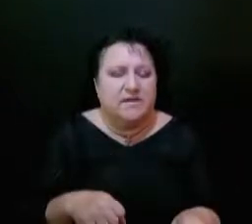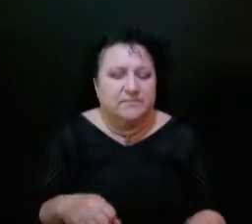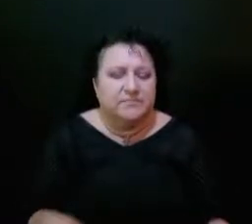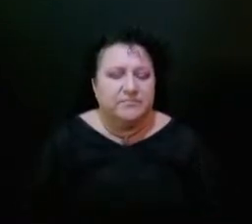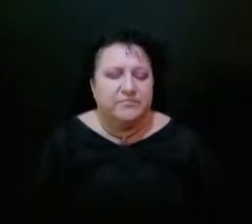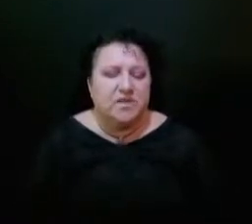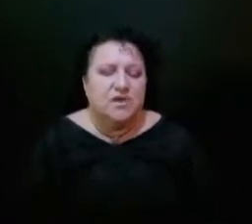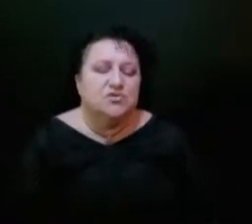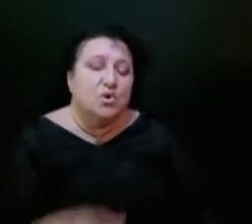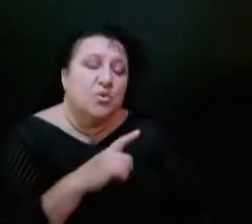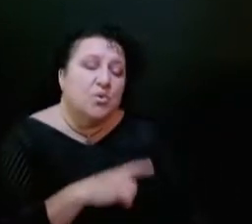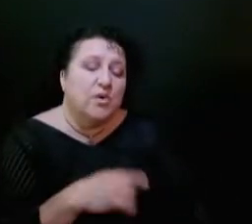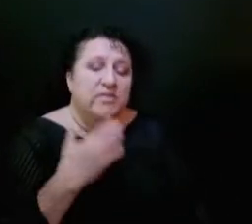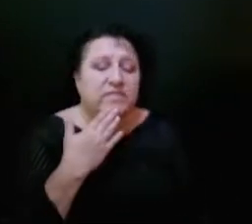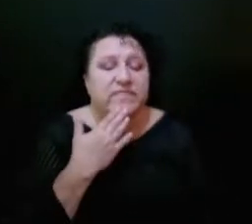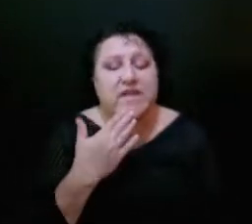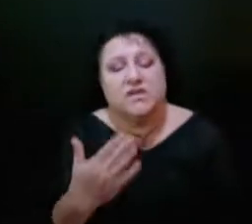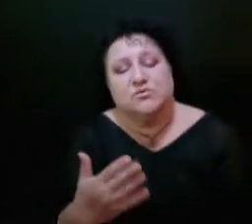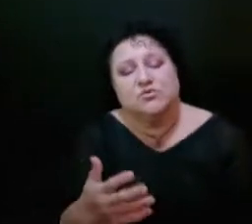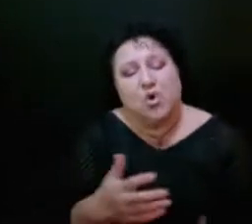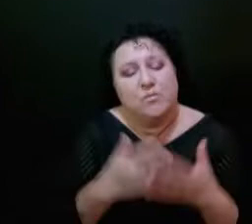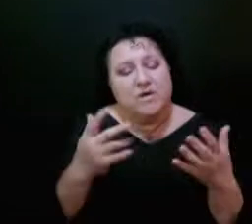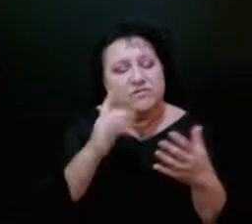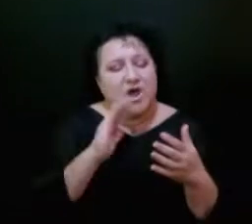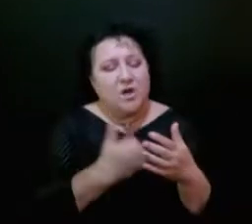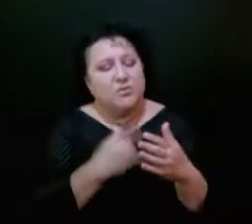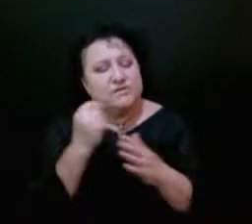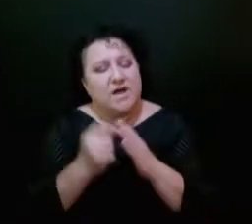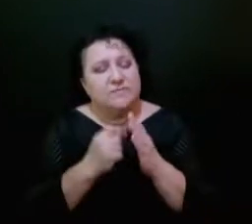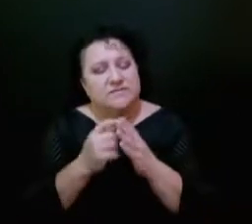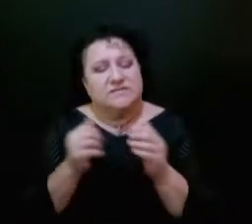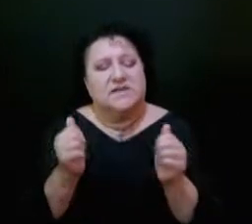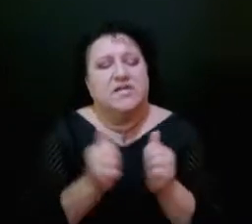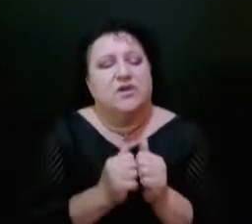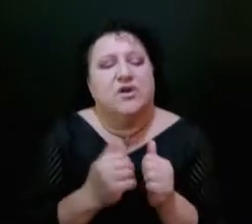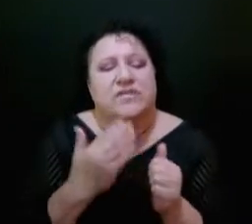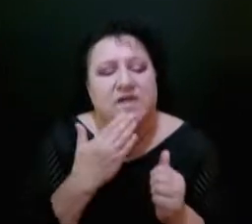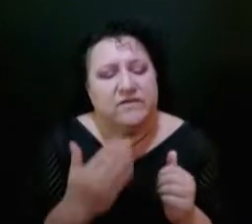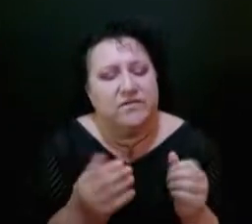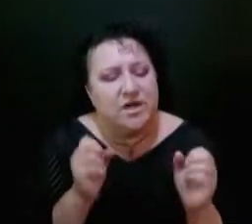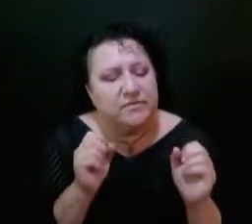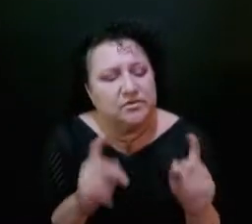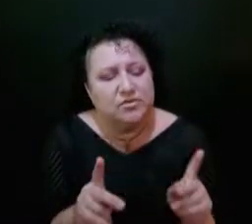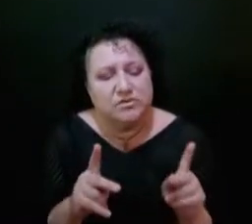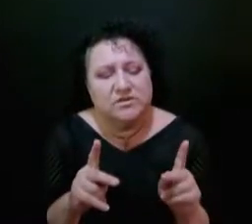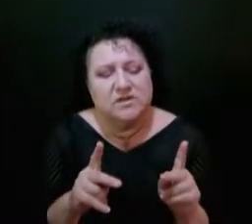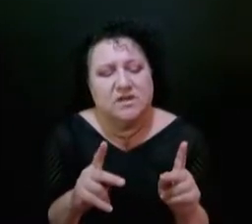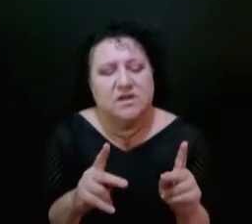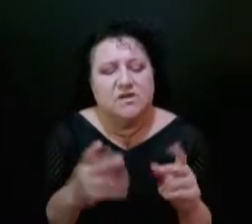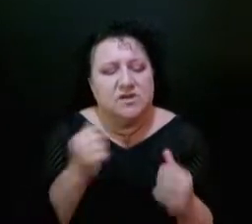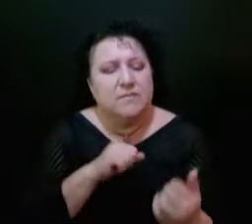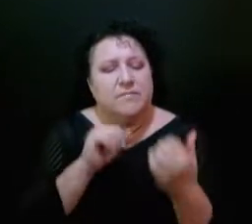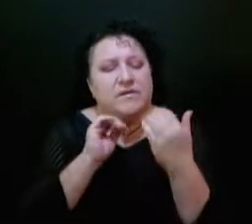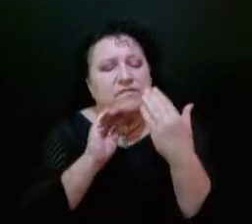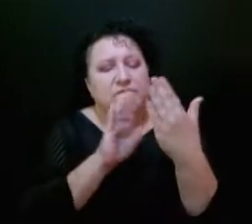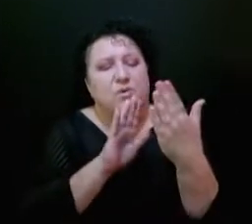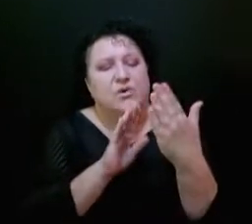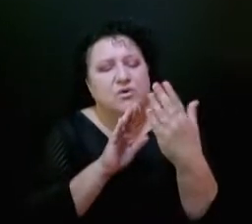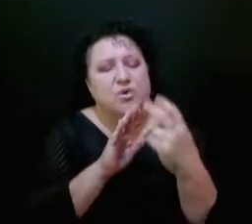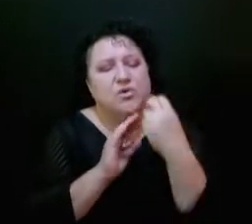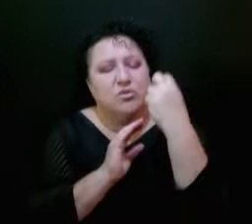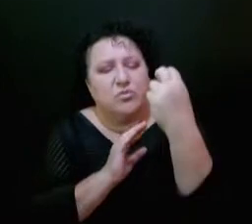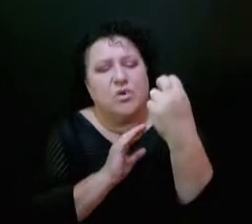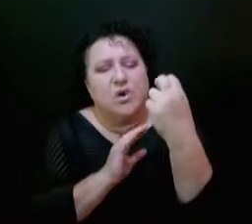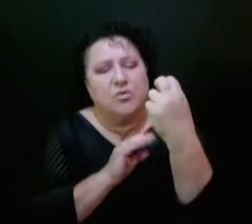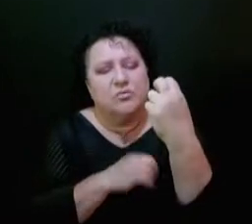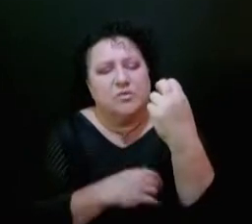Lord, thank you so much for our time together. Thank you for an opportunity to come before your throne. God, I pray as we